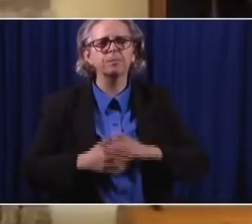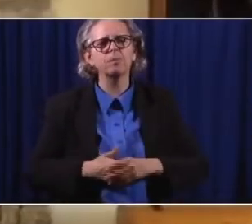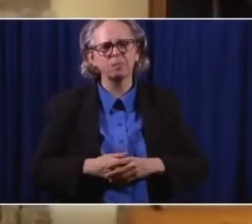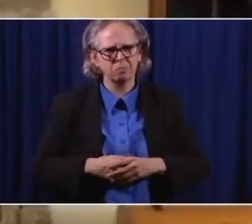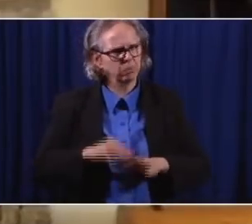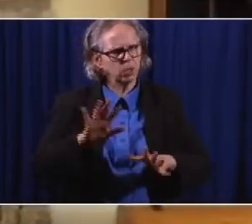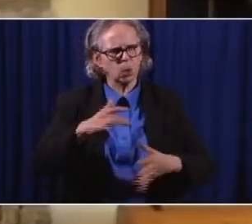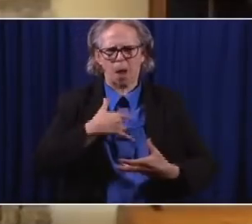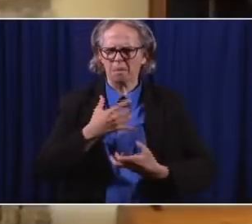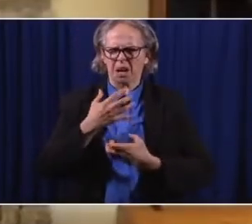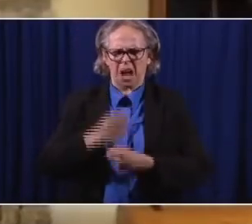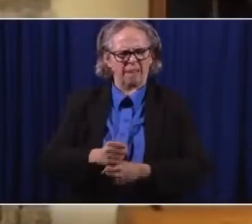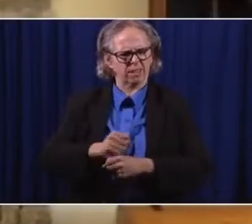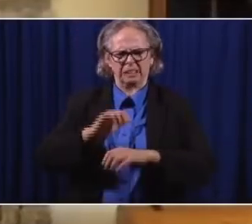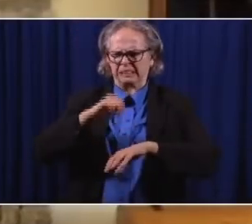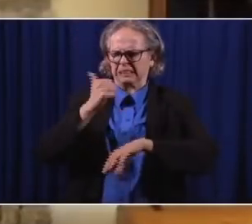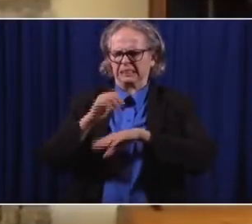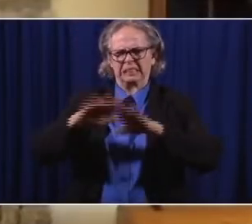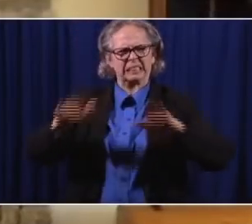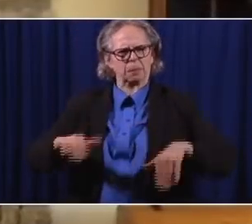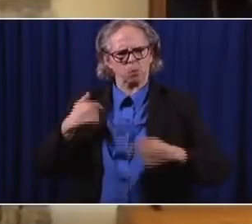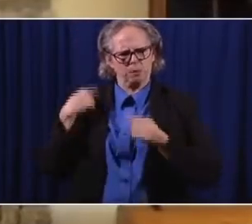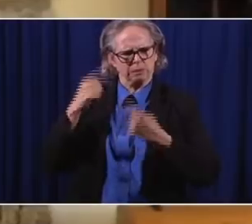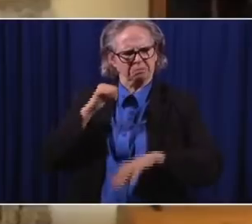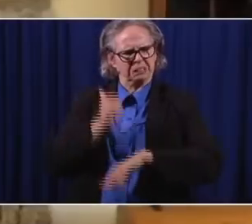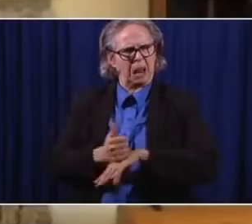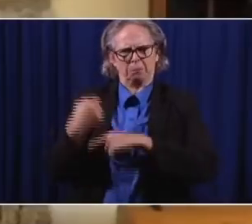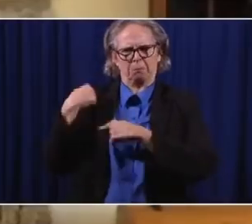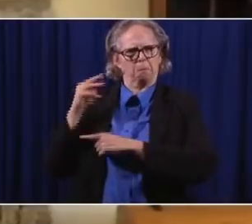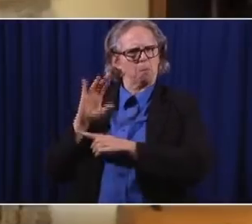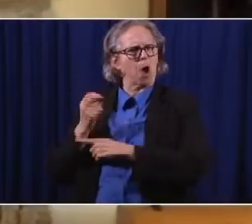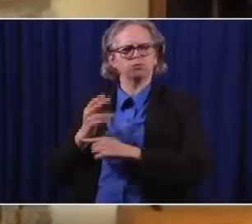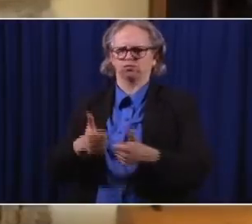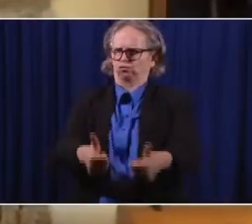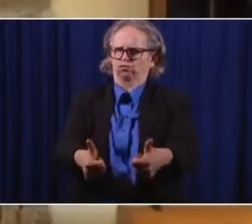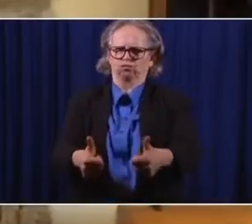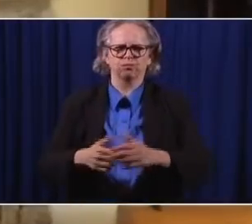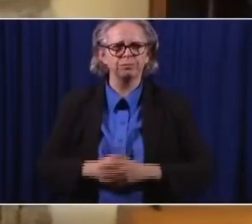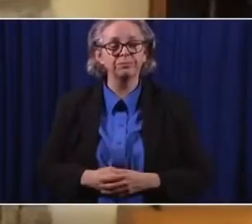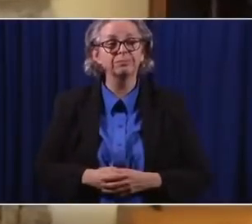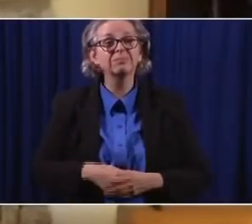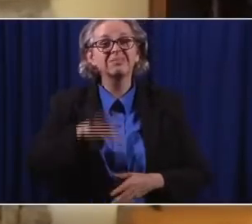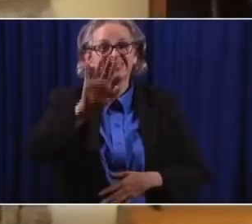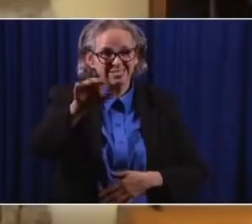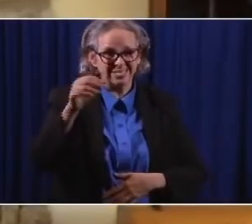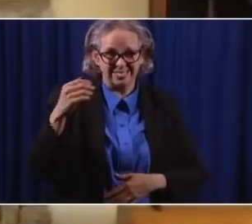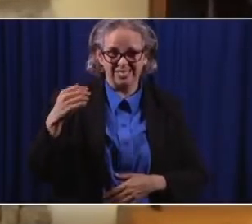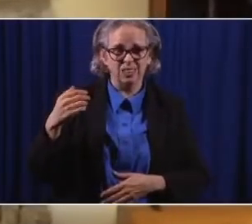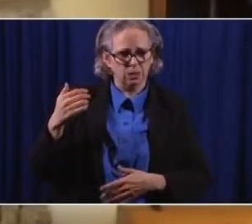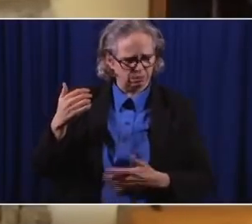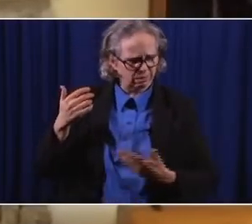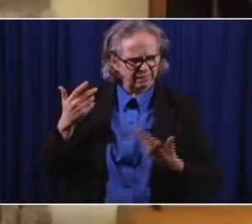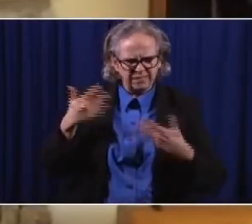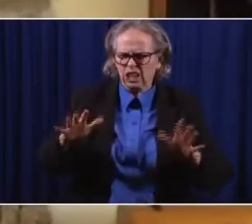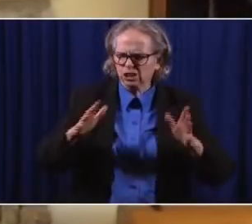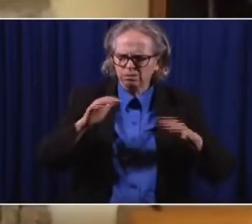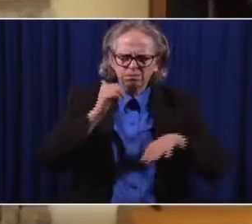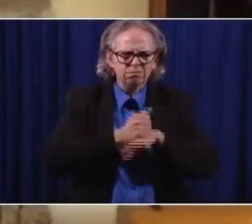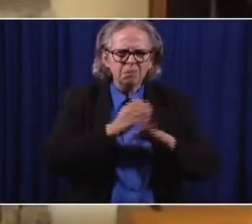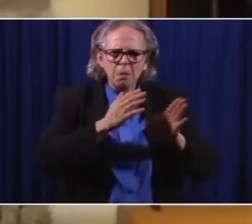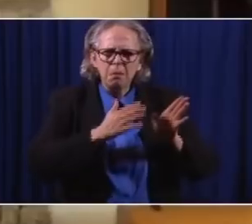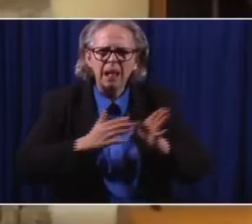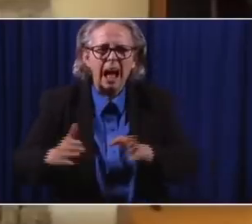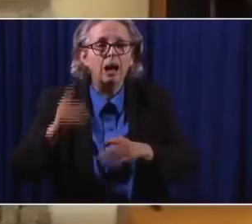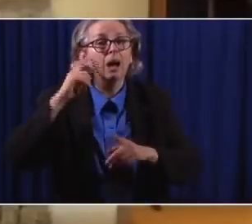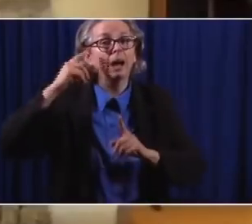up. We had build out and plans for build out, well-defined plans for build